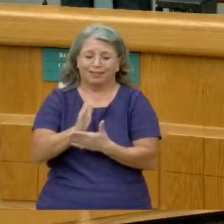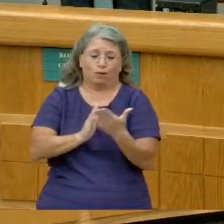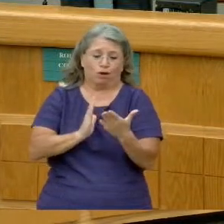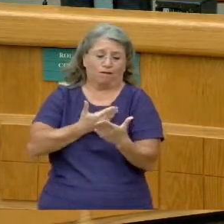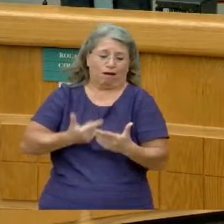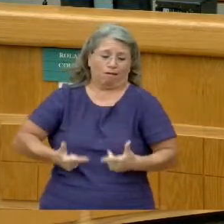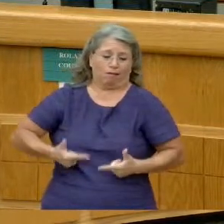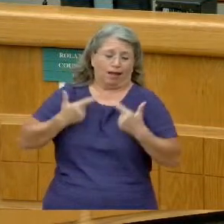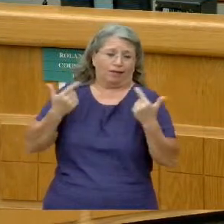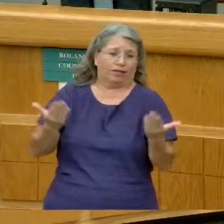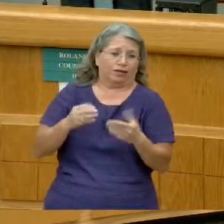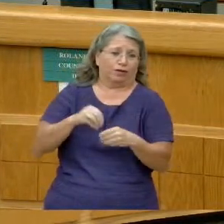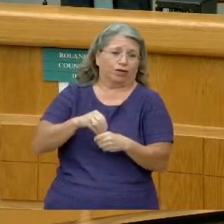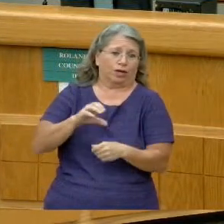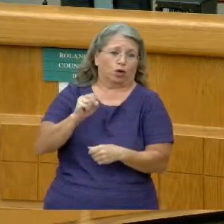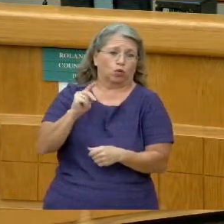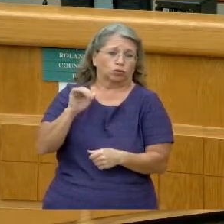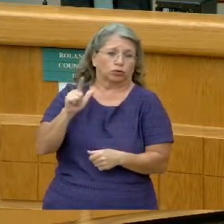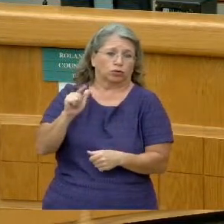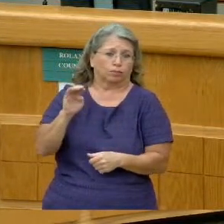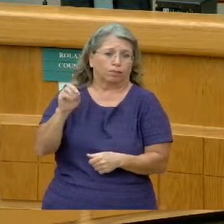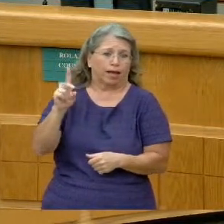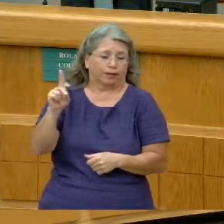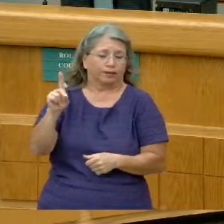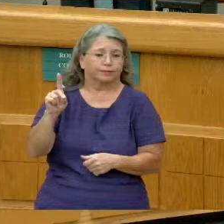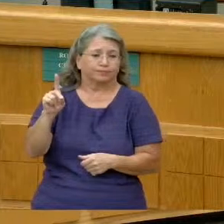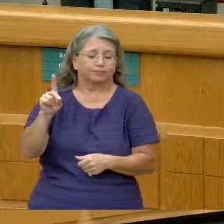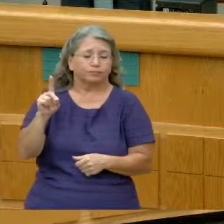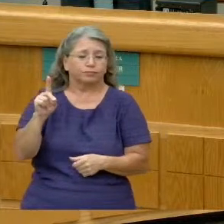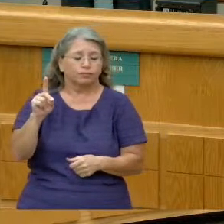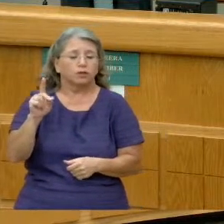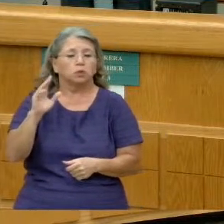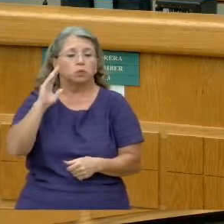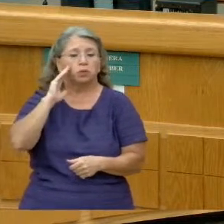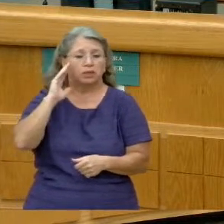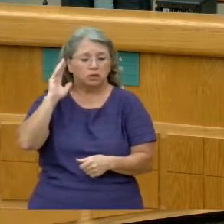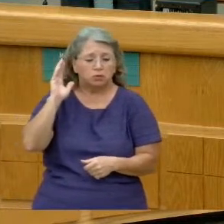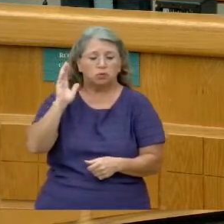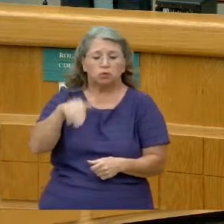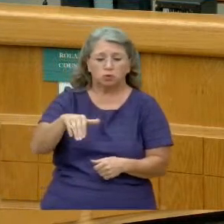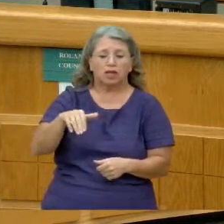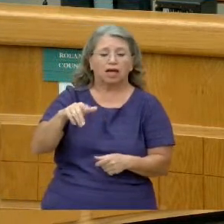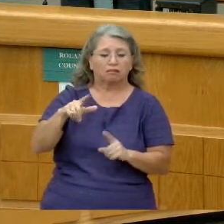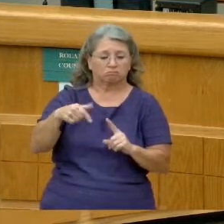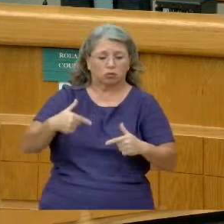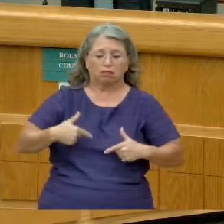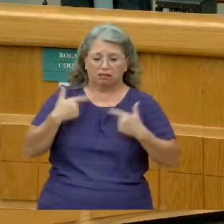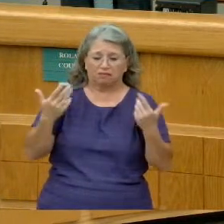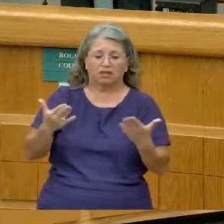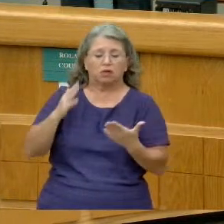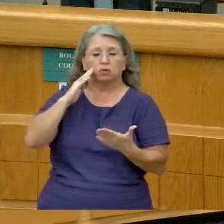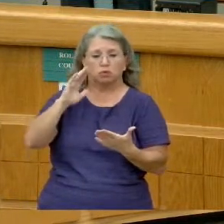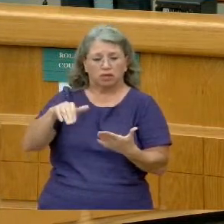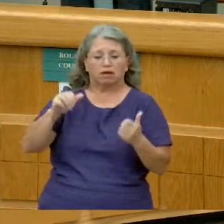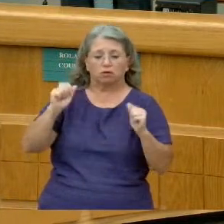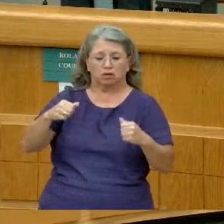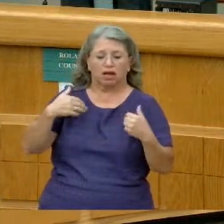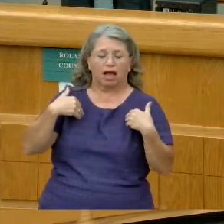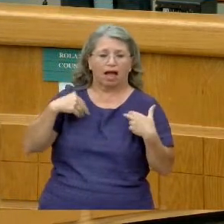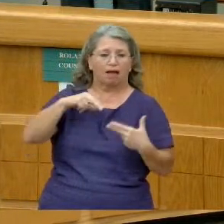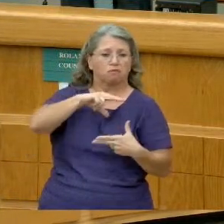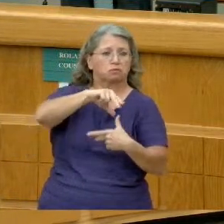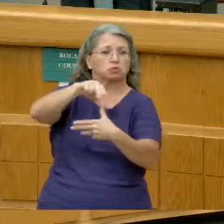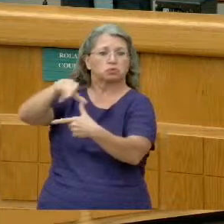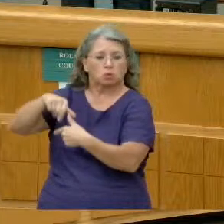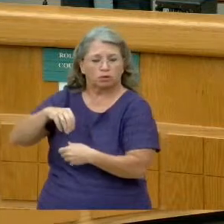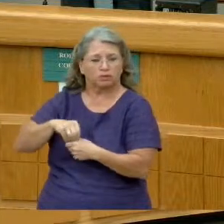Bend. Some risks are assumed. We knew that there could be storms in the Gulf. Nobody knew about